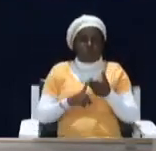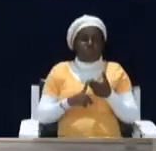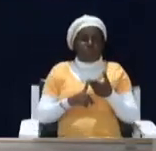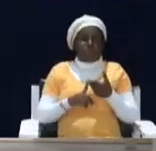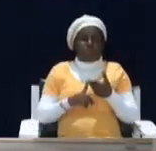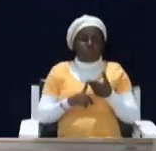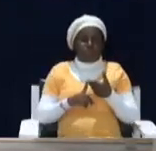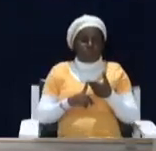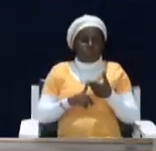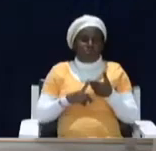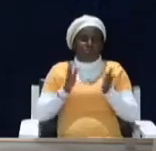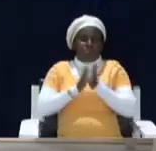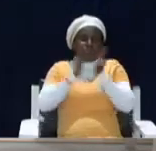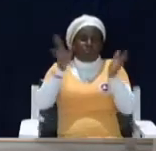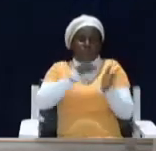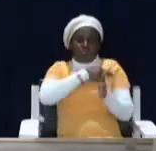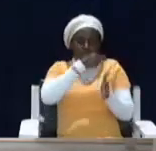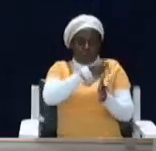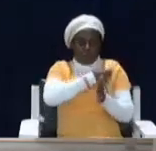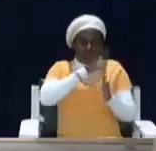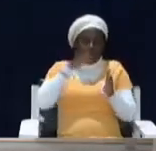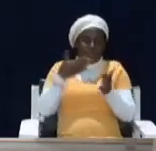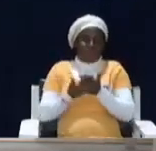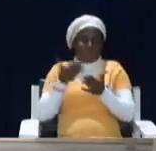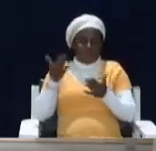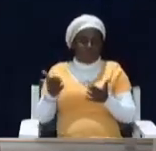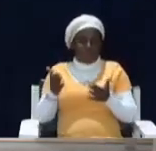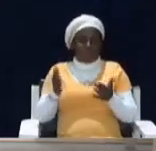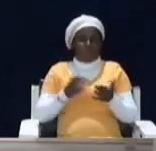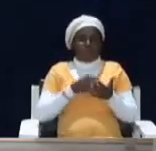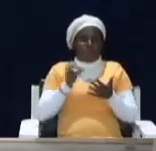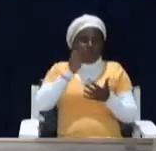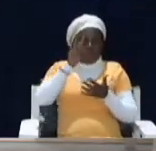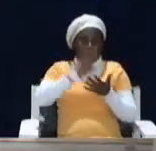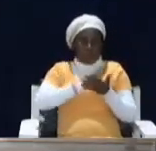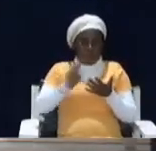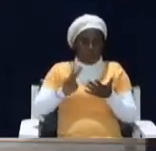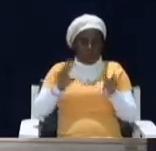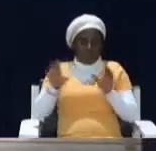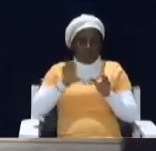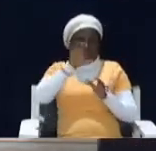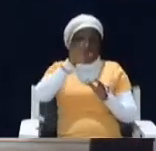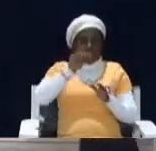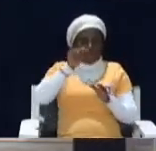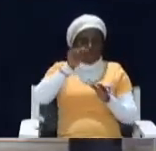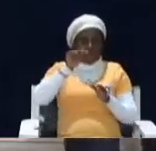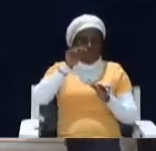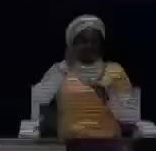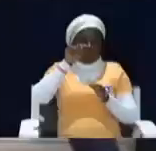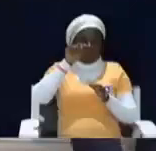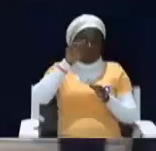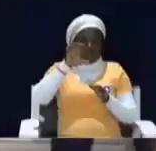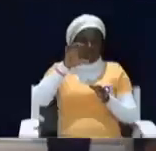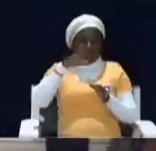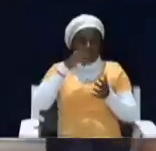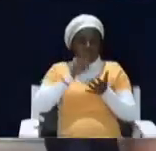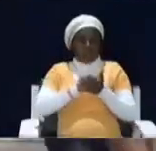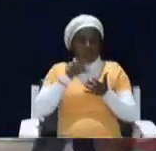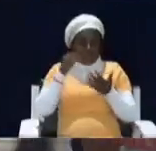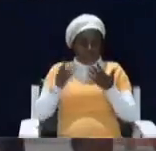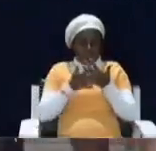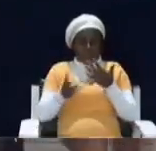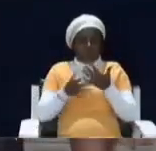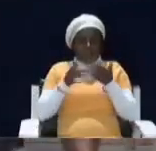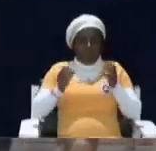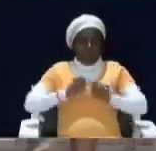He was taken to General Hospital. When we got there, we spent 2 weeks, and when they did CT scan, they said a blood vessel busted on his brain side